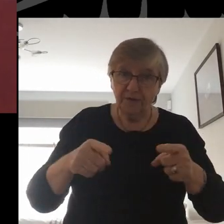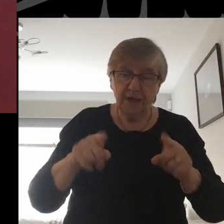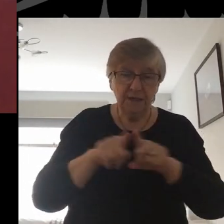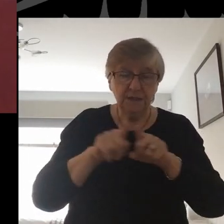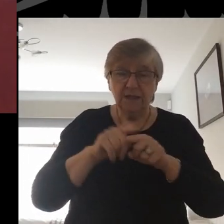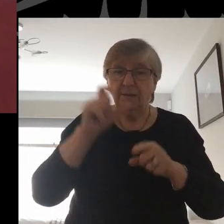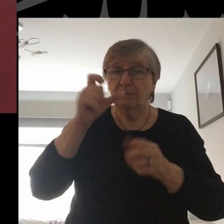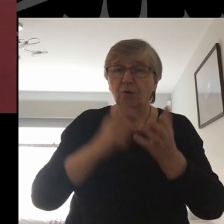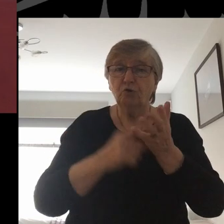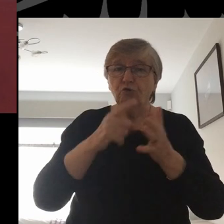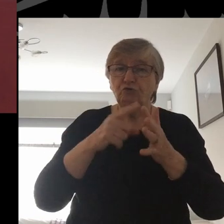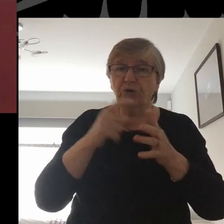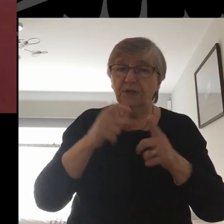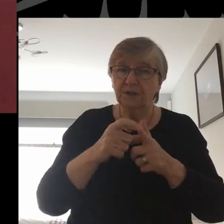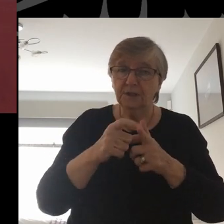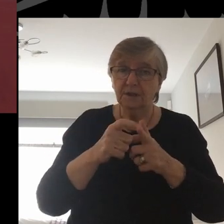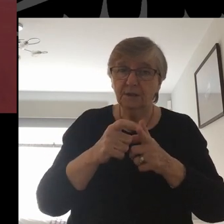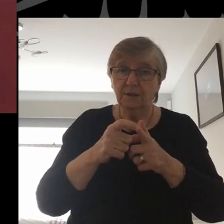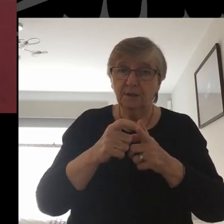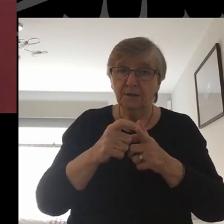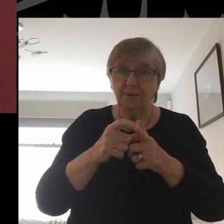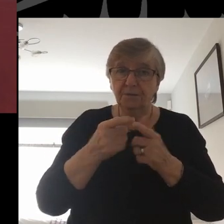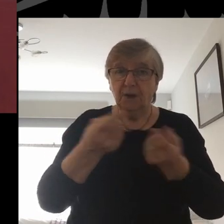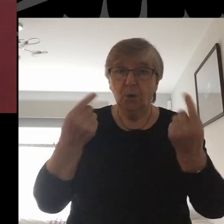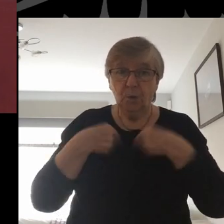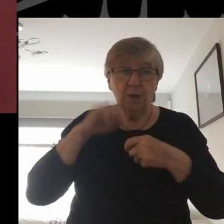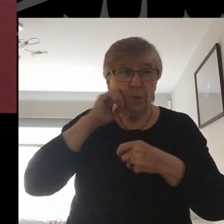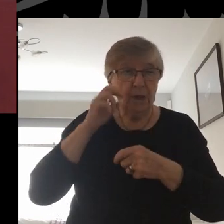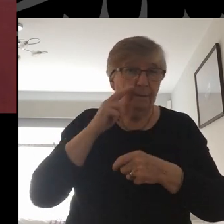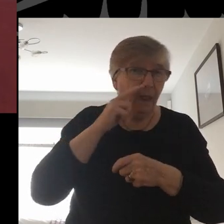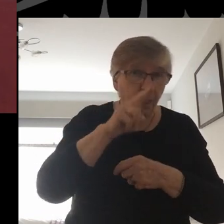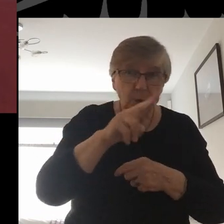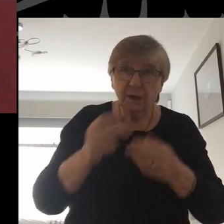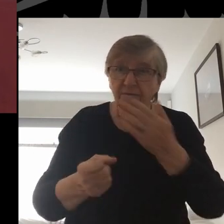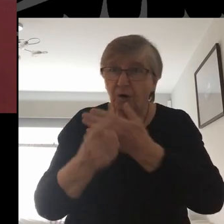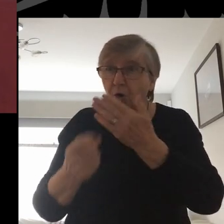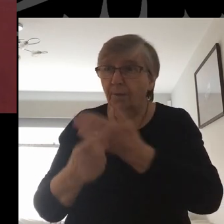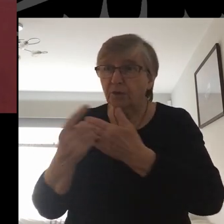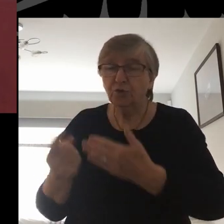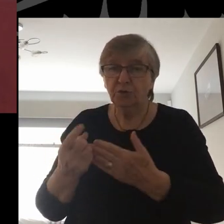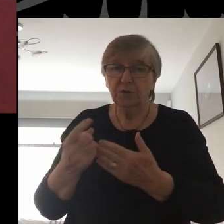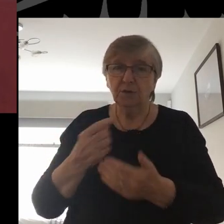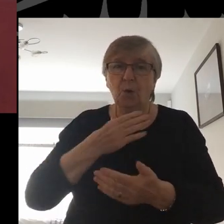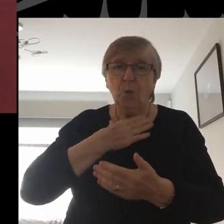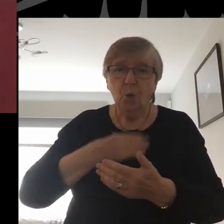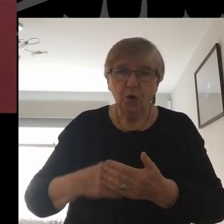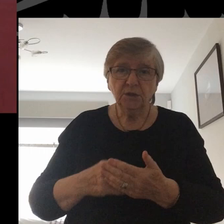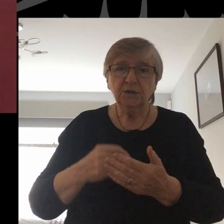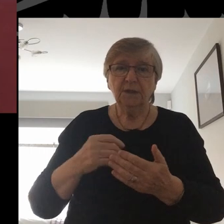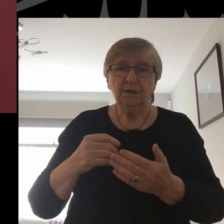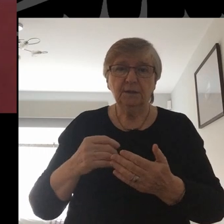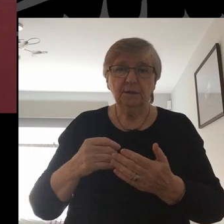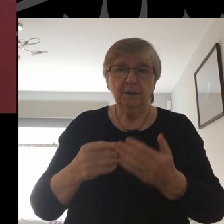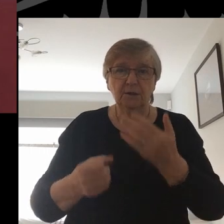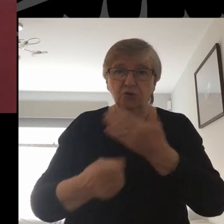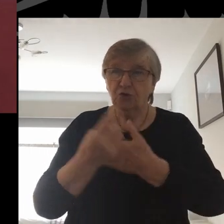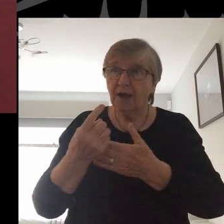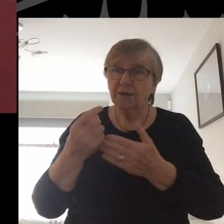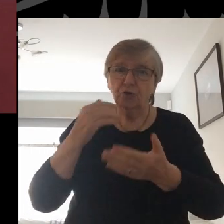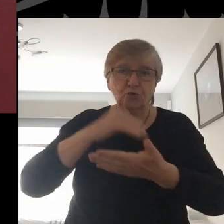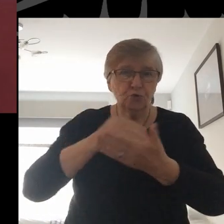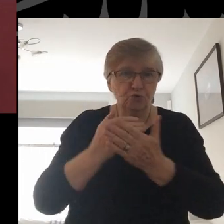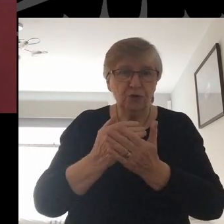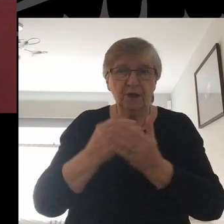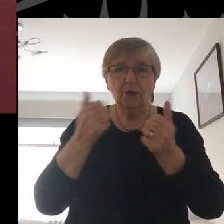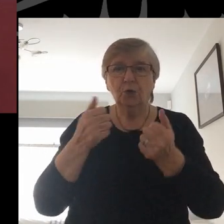Creed, we will be going on looking for opportunities, wanting chances to share that